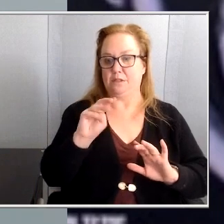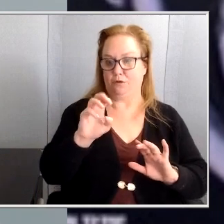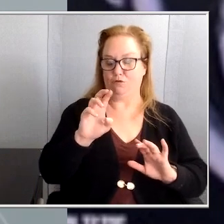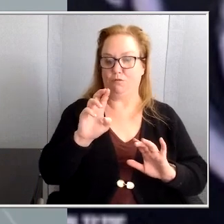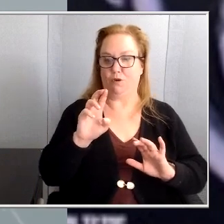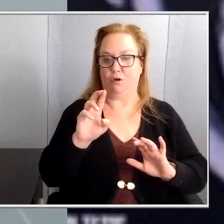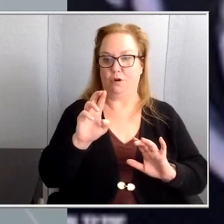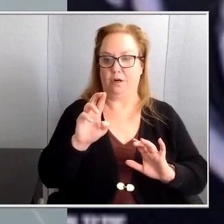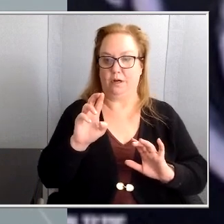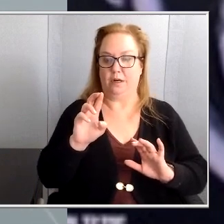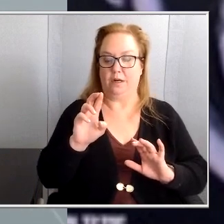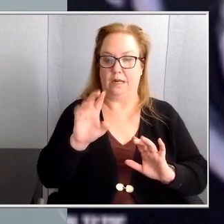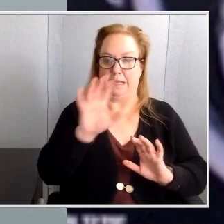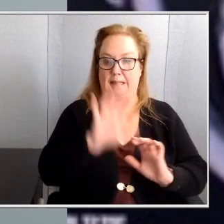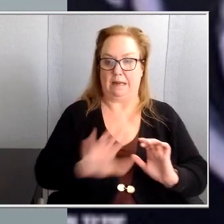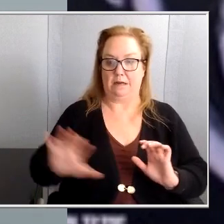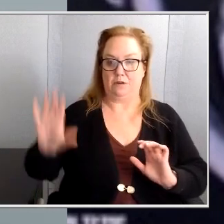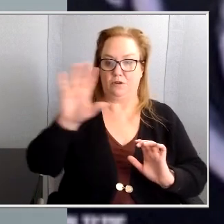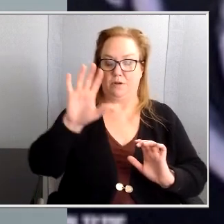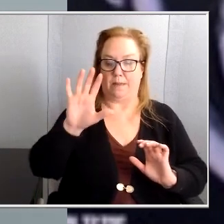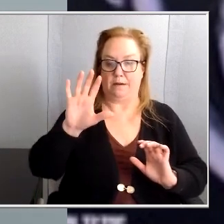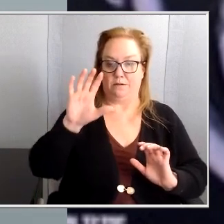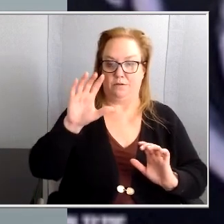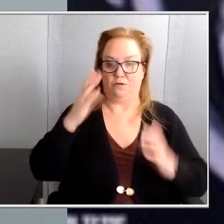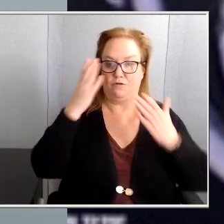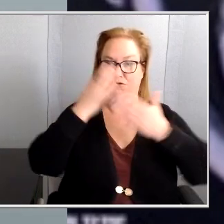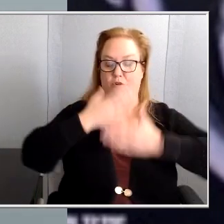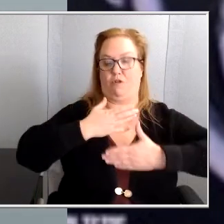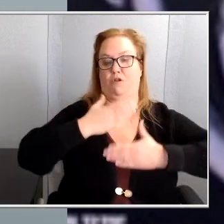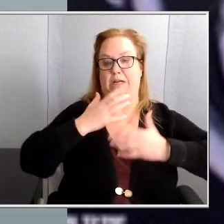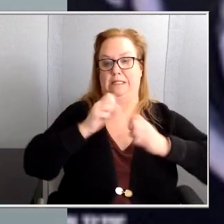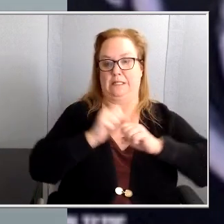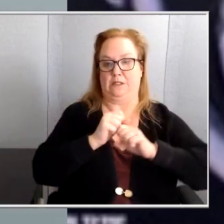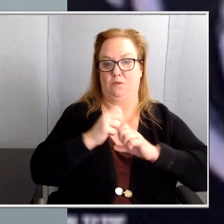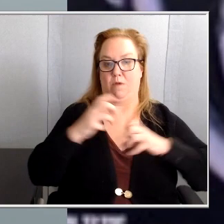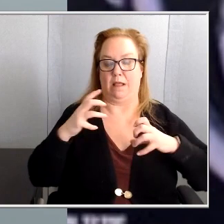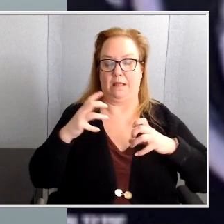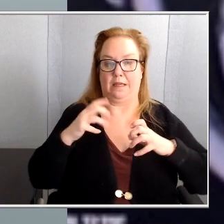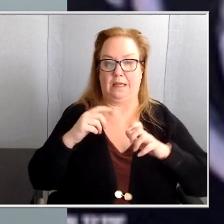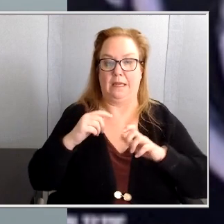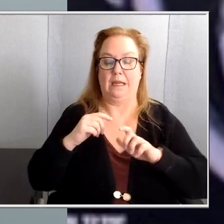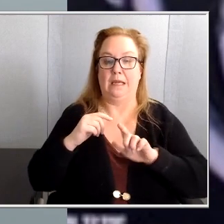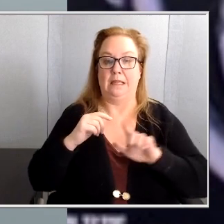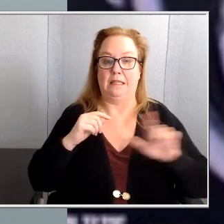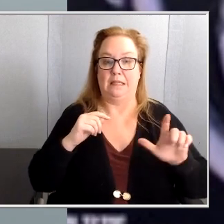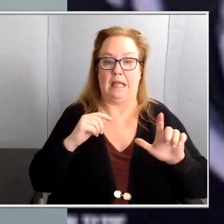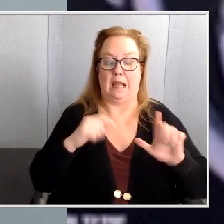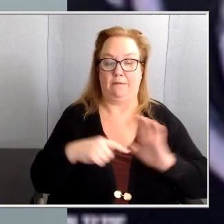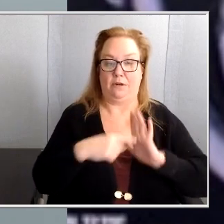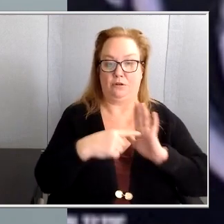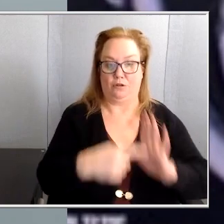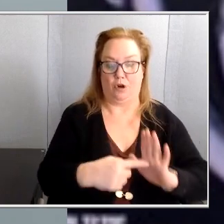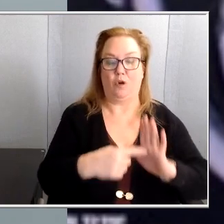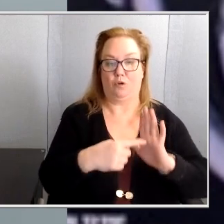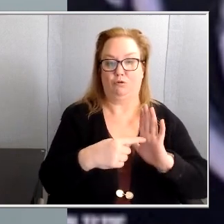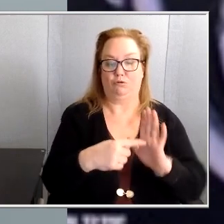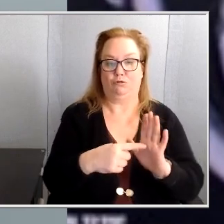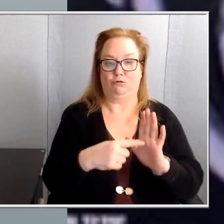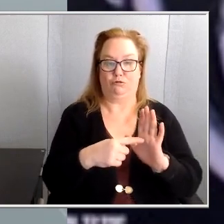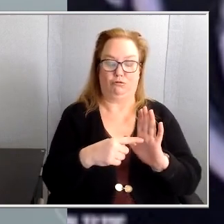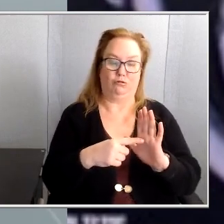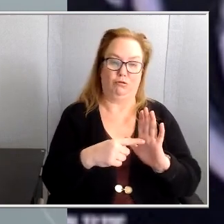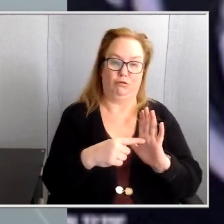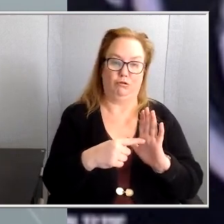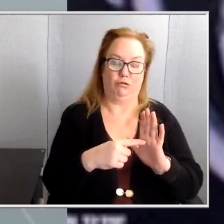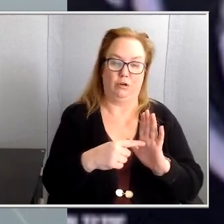dark change around it is the swelling. The left-hand image shows basically the same section of her anatomy, highlighting